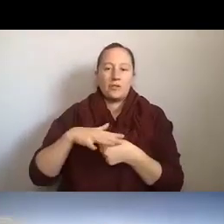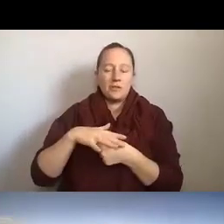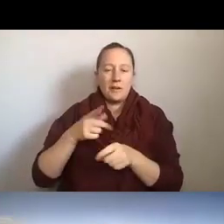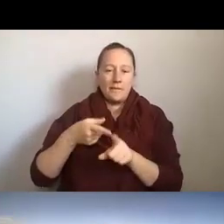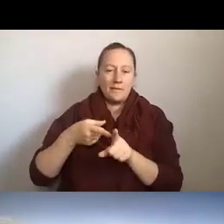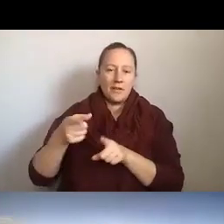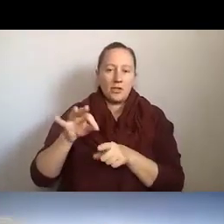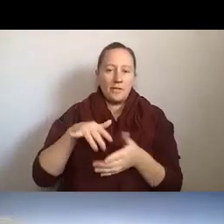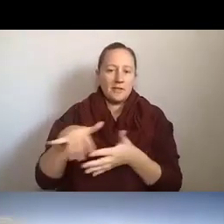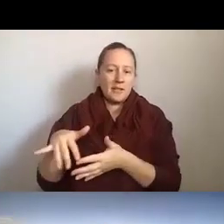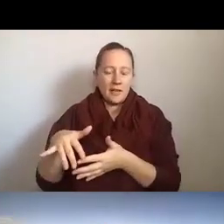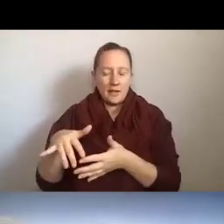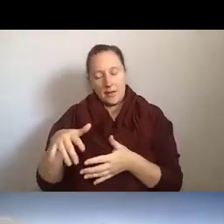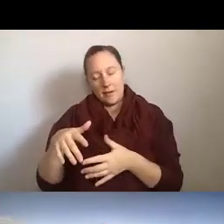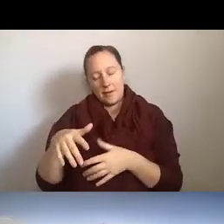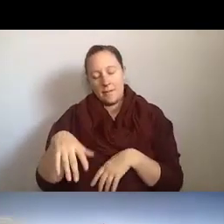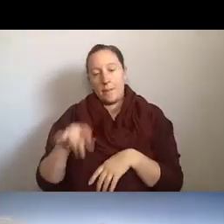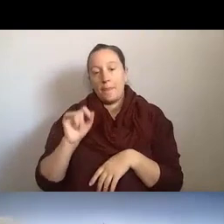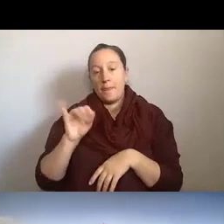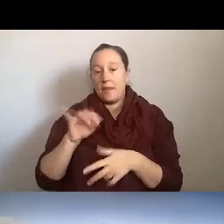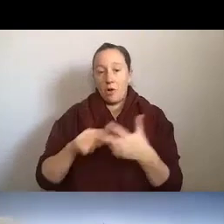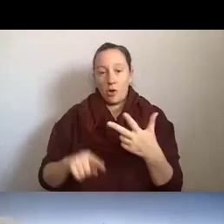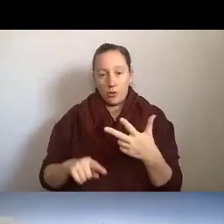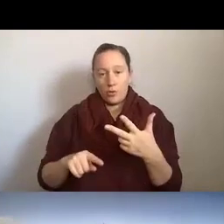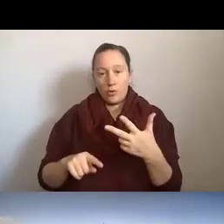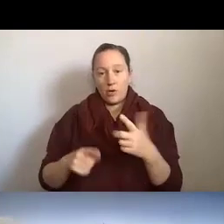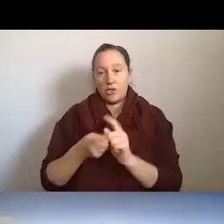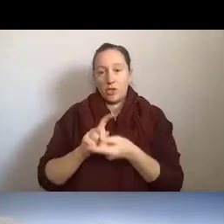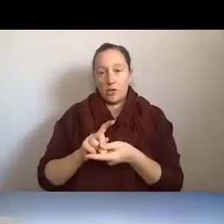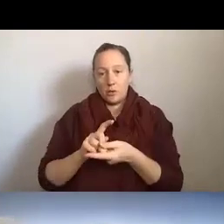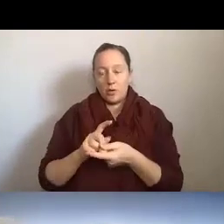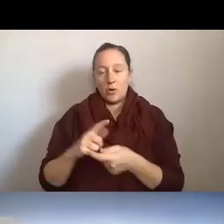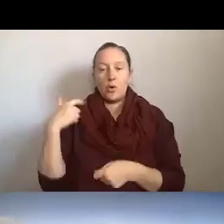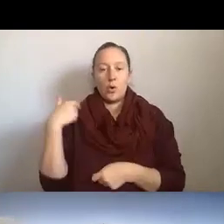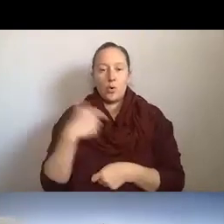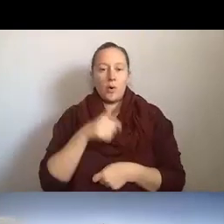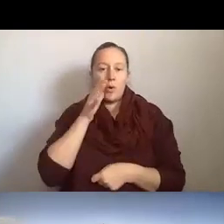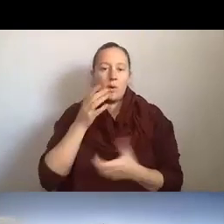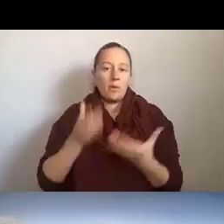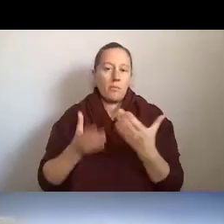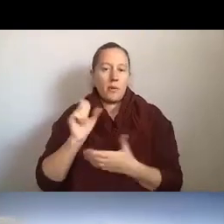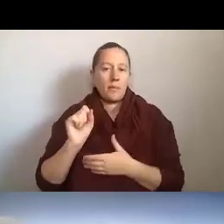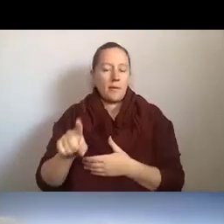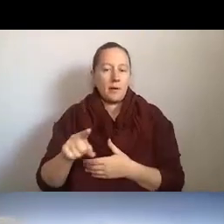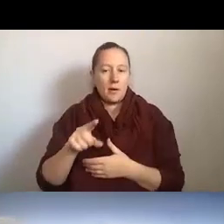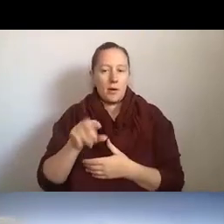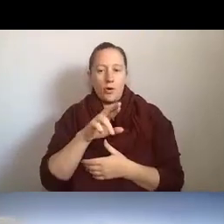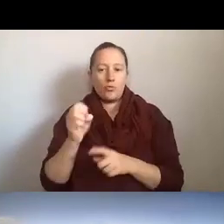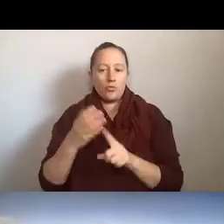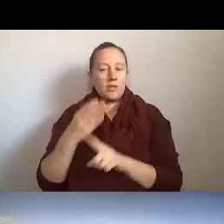FFR form to submit your federal cash transaction to PMS.